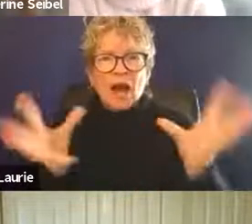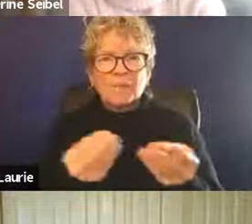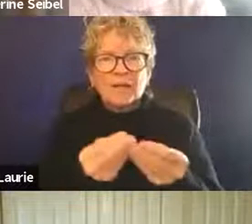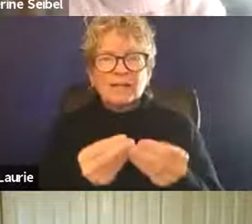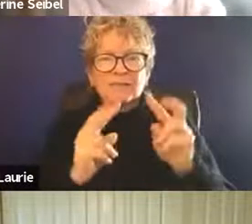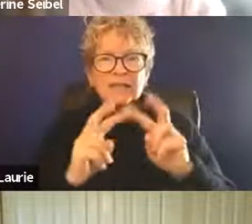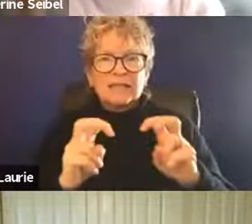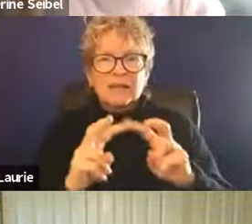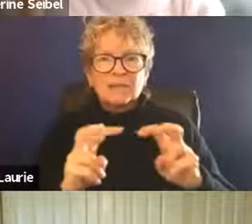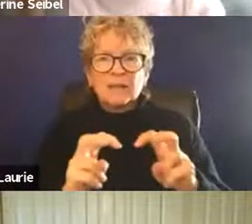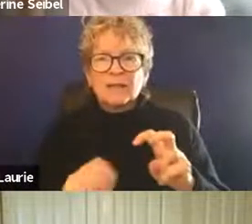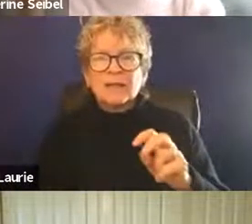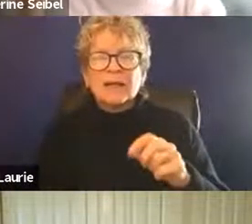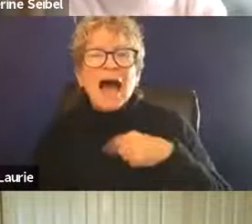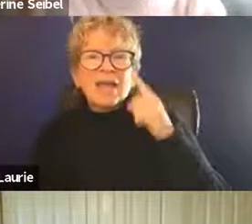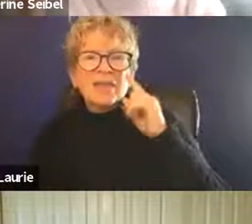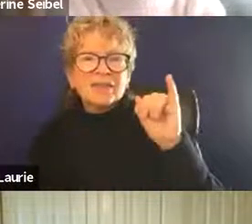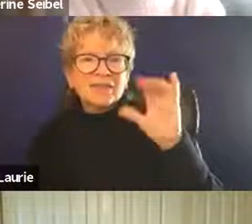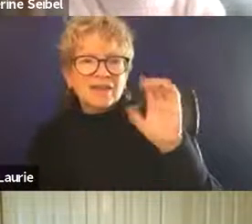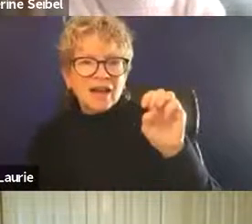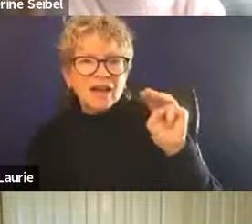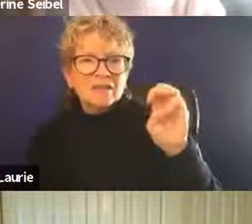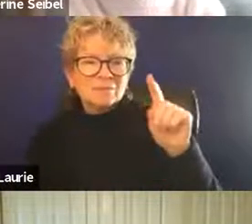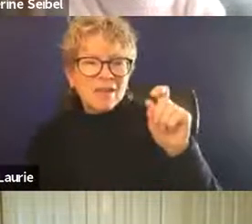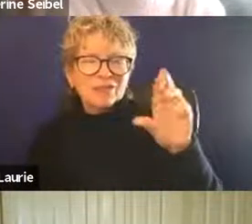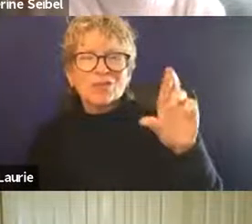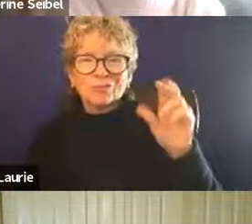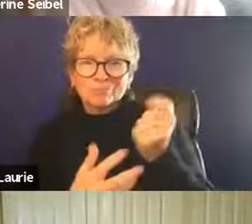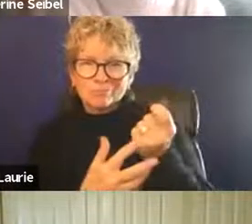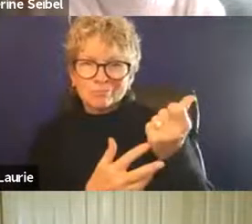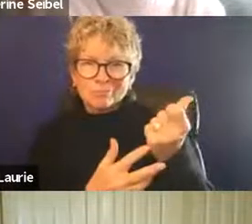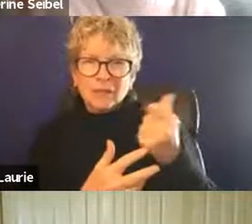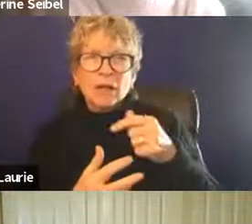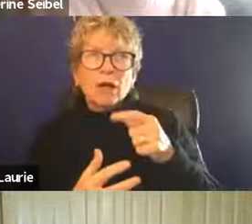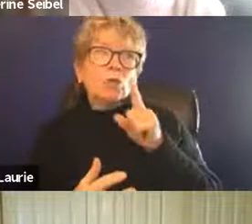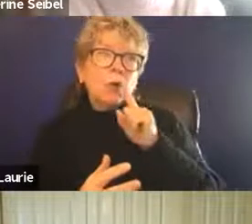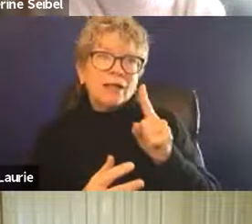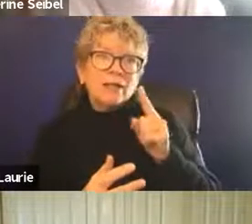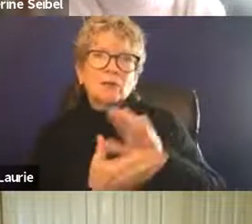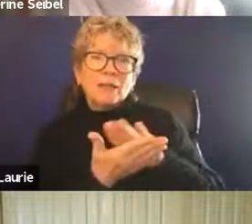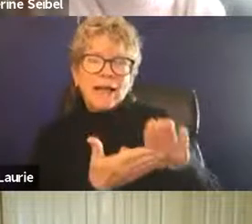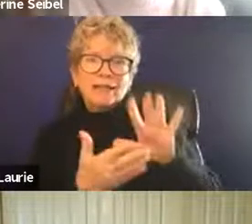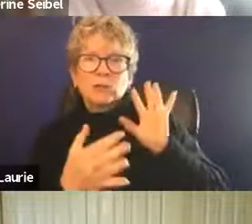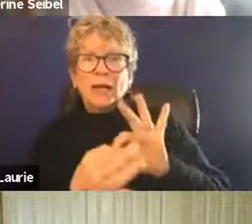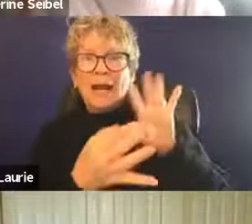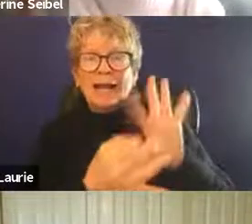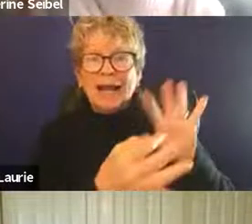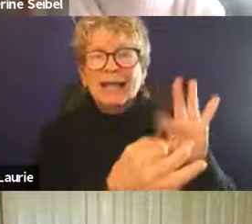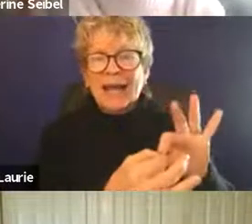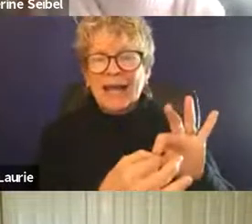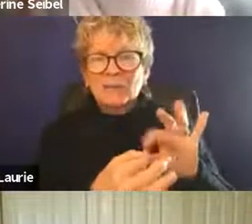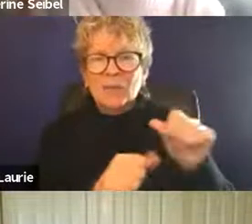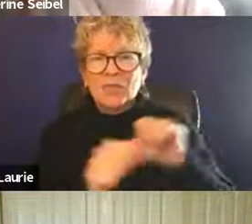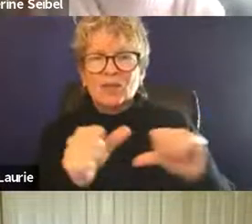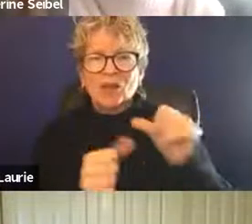we're not going to do the ice melter today. Ideally, it would have been nice to have this time to connect with each other, but I